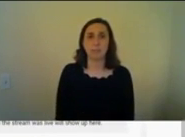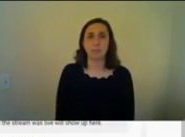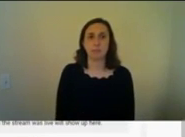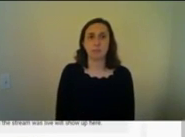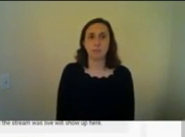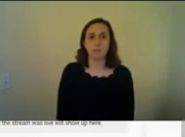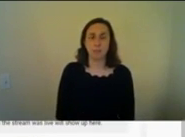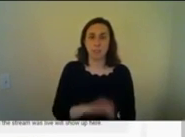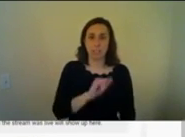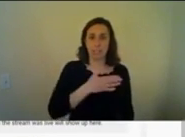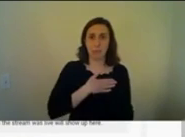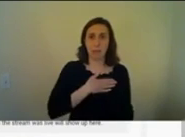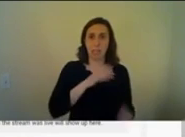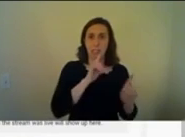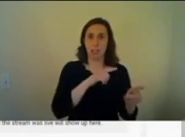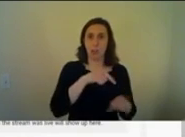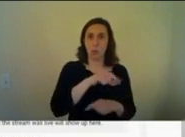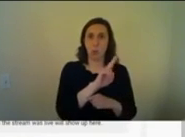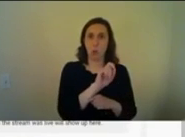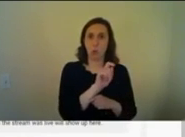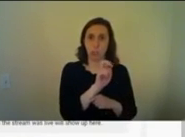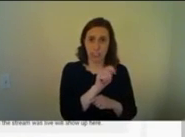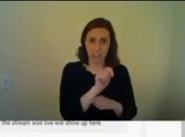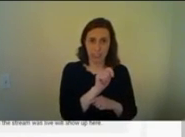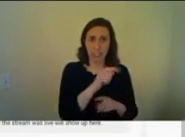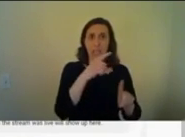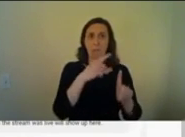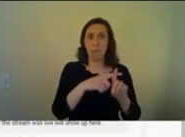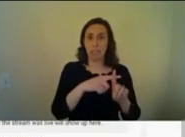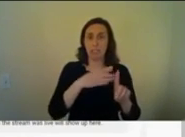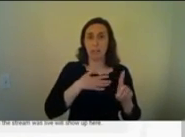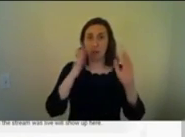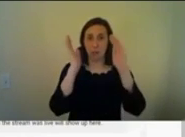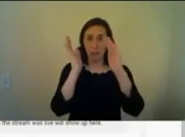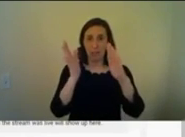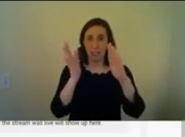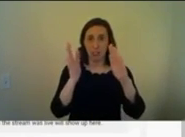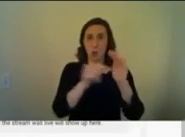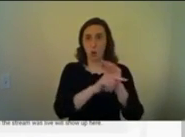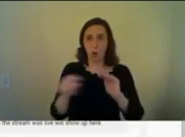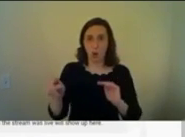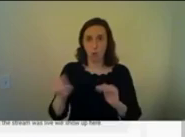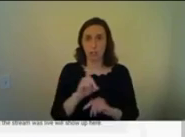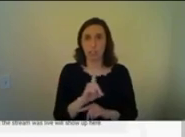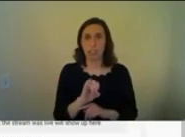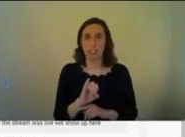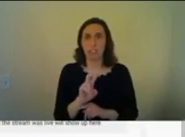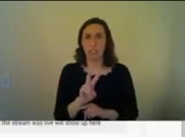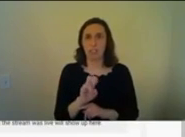My quotient, which I found here, plus my remainder over the